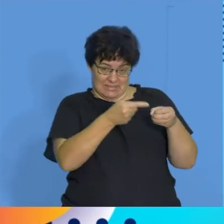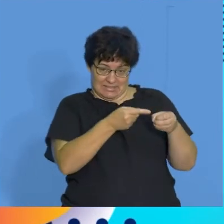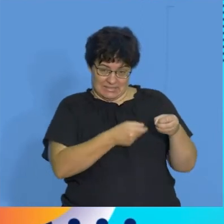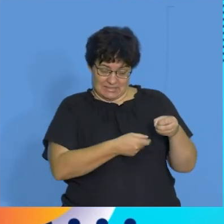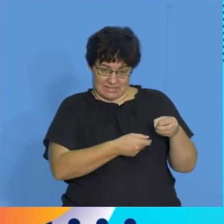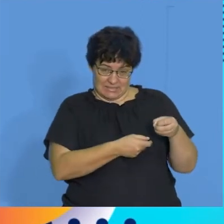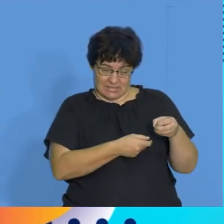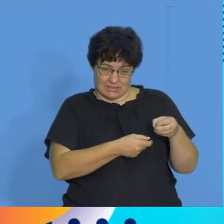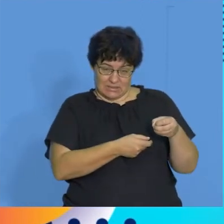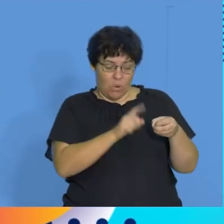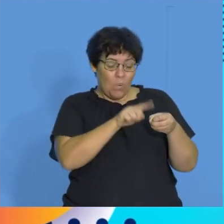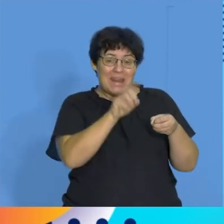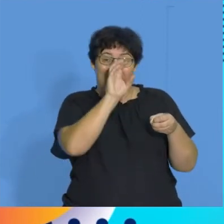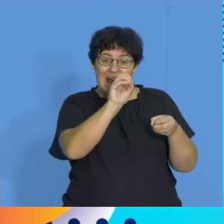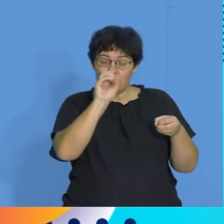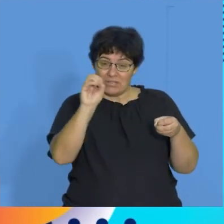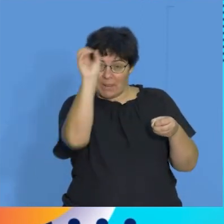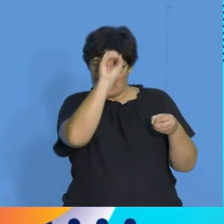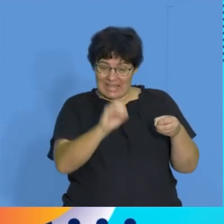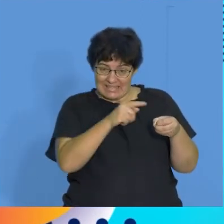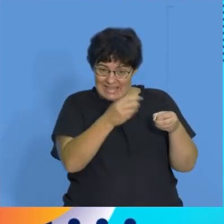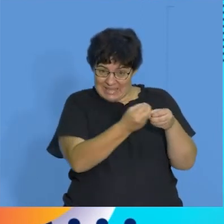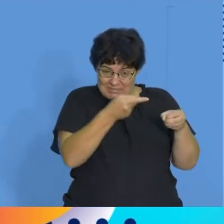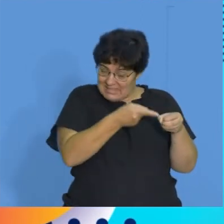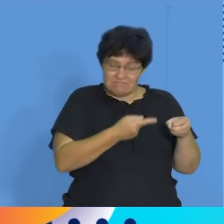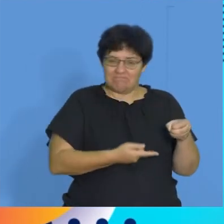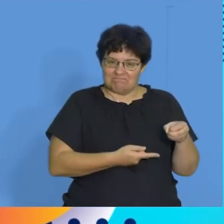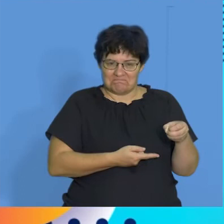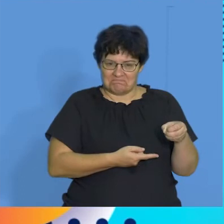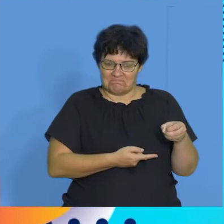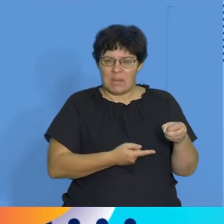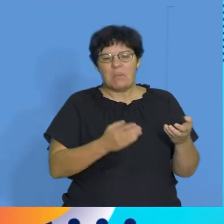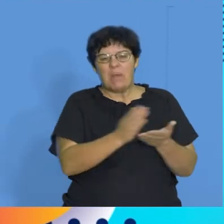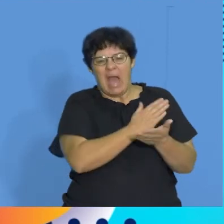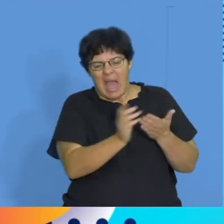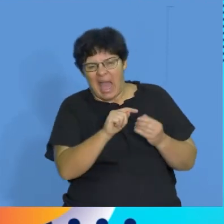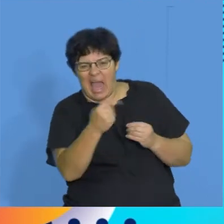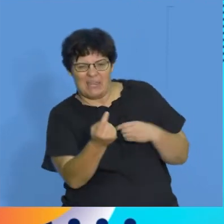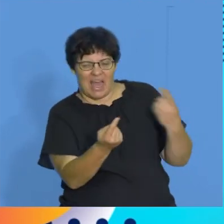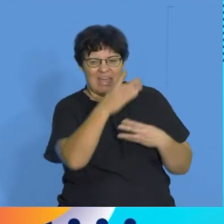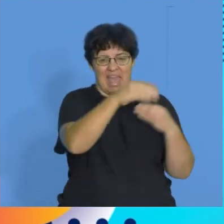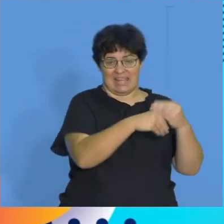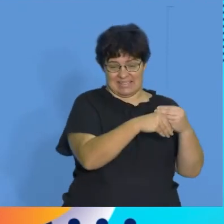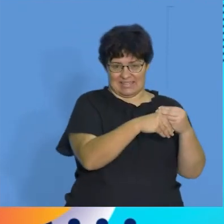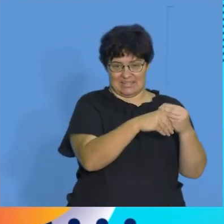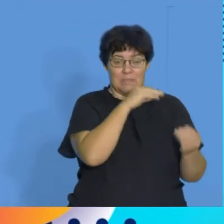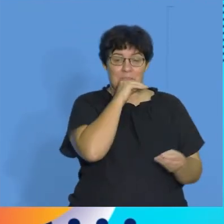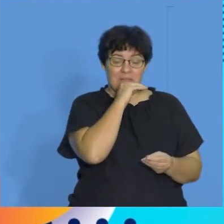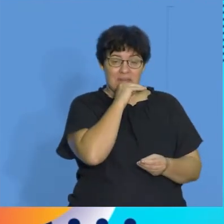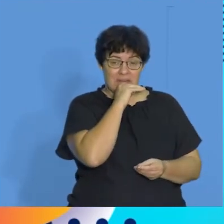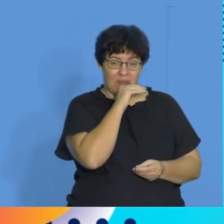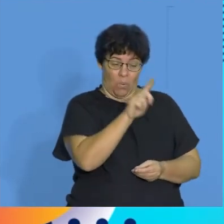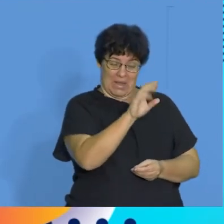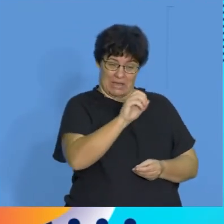not 100% that pure substance. It may have some other substances which are not exactly, the